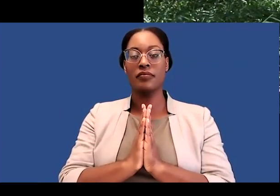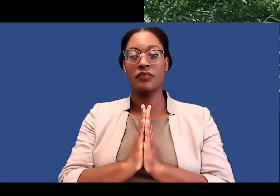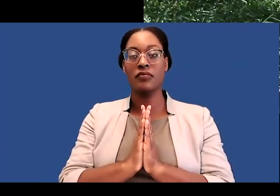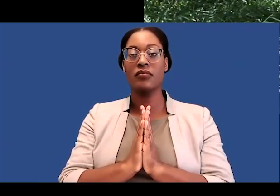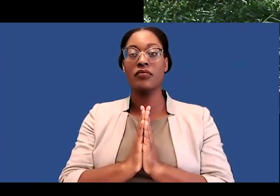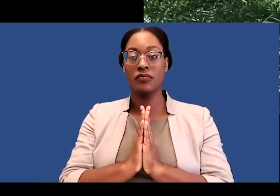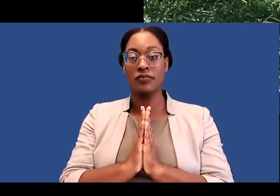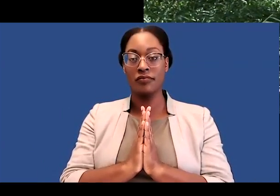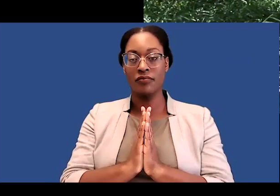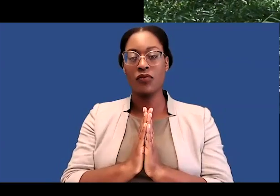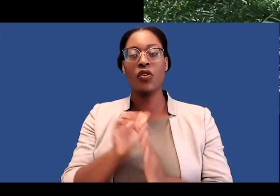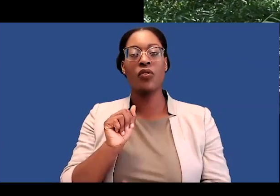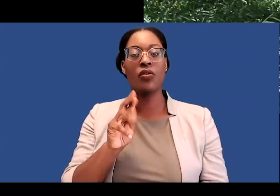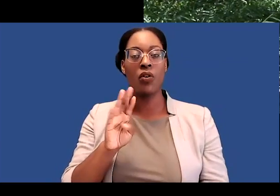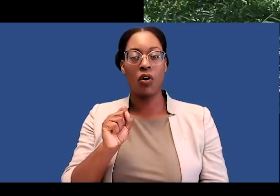Take the arms overhead.